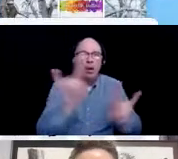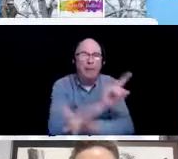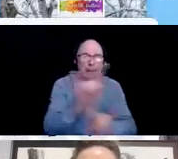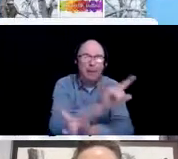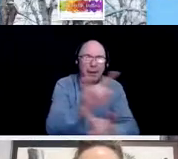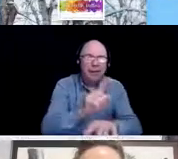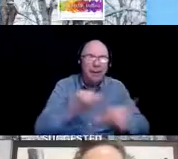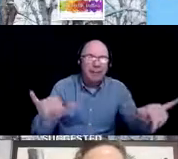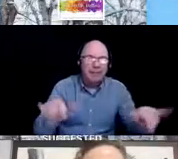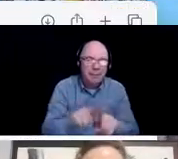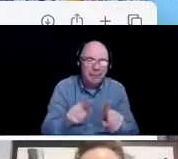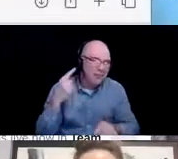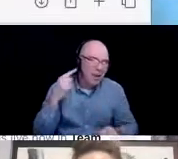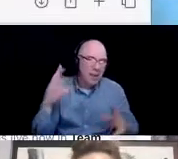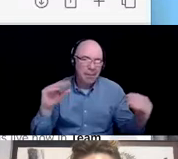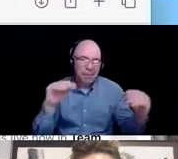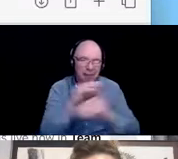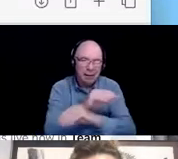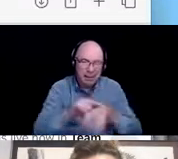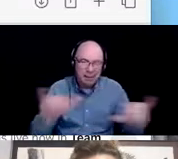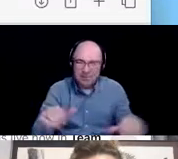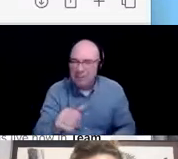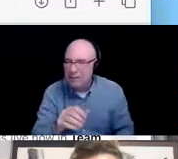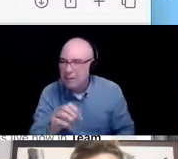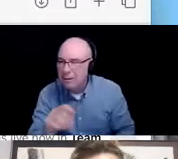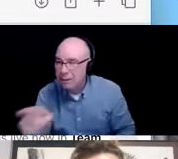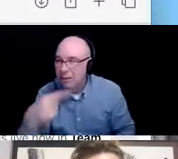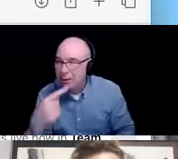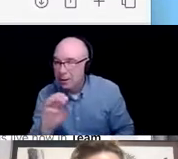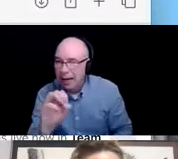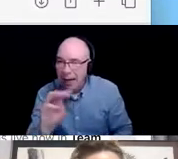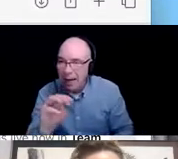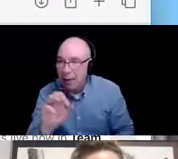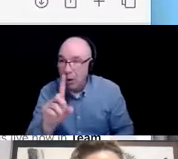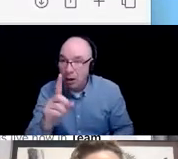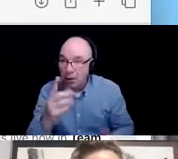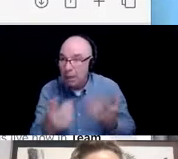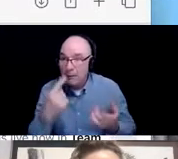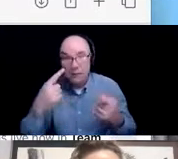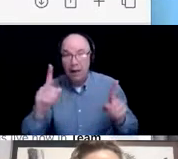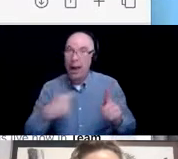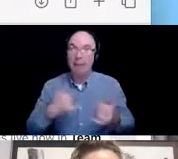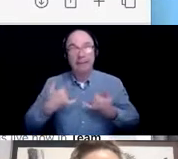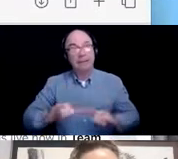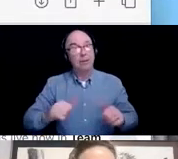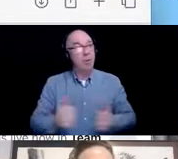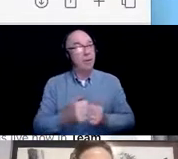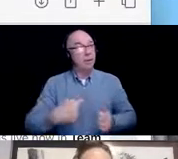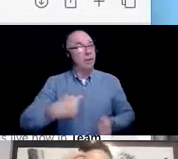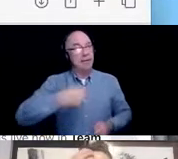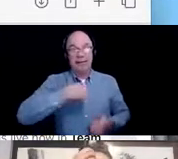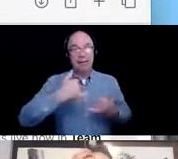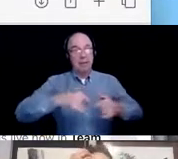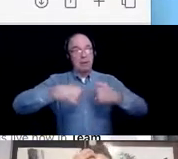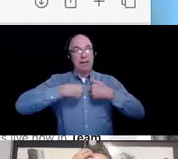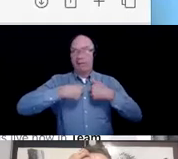still me. You're still. Once you hit Emerald, it's like, oh, maybe it's all still here. I'm still with me. It's still me.